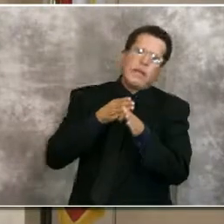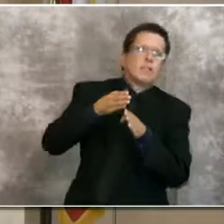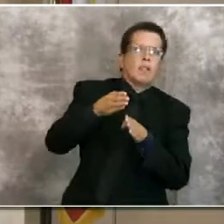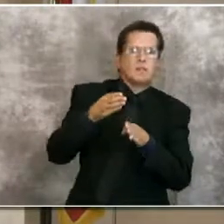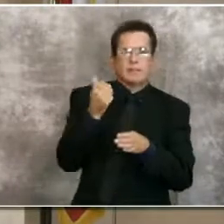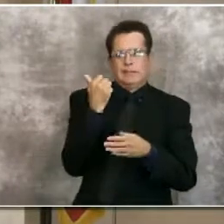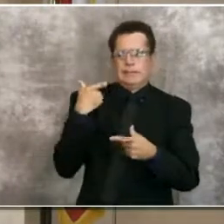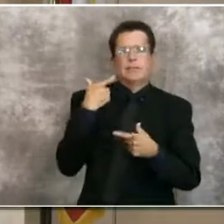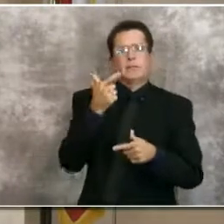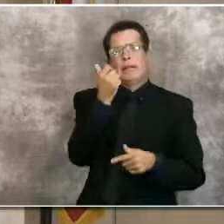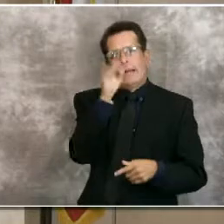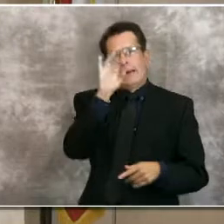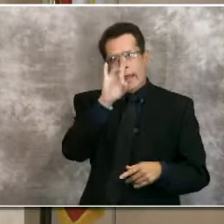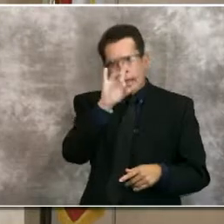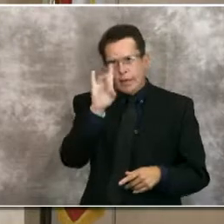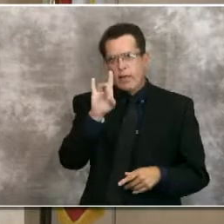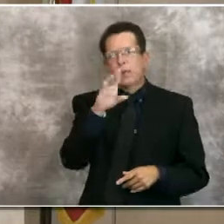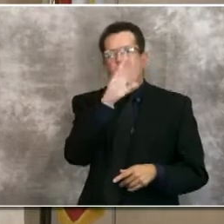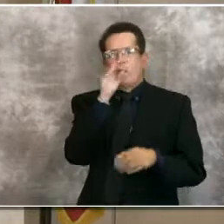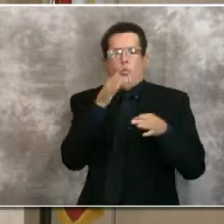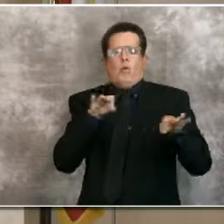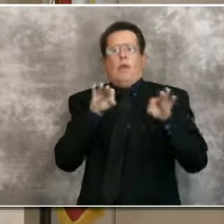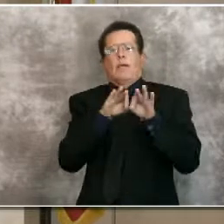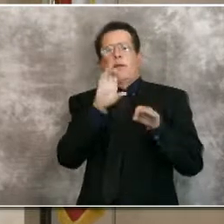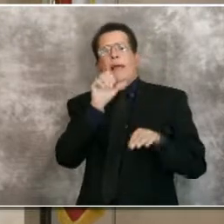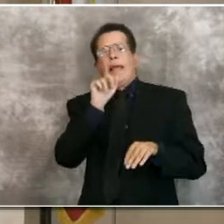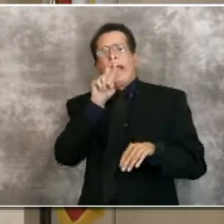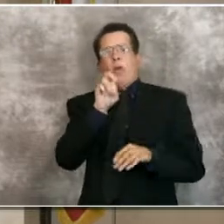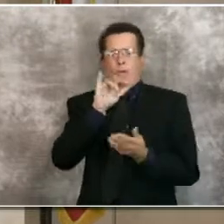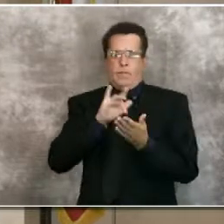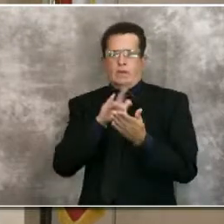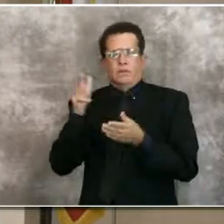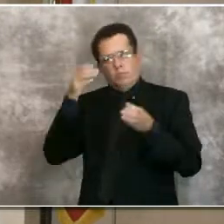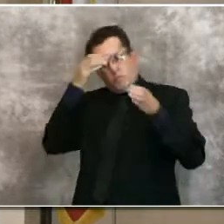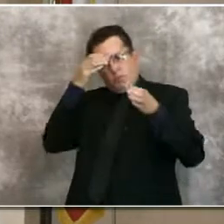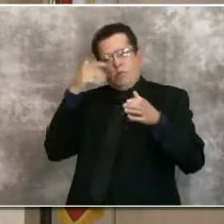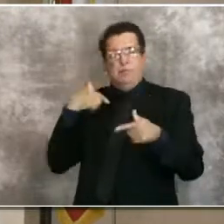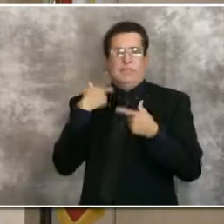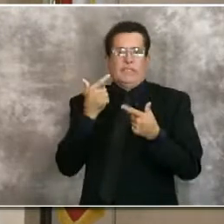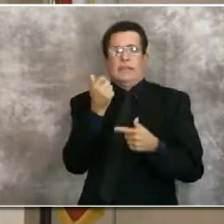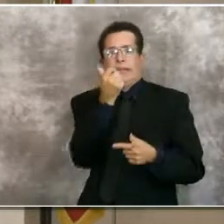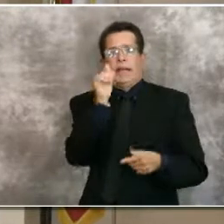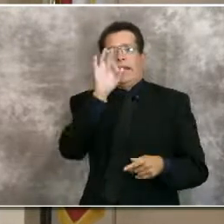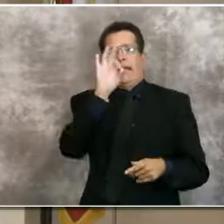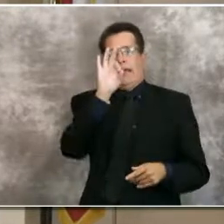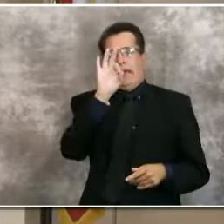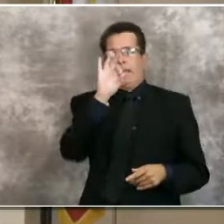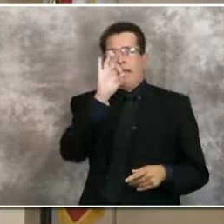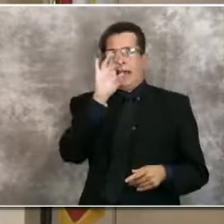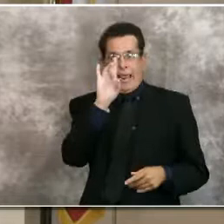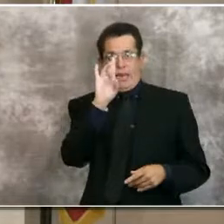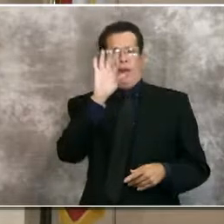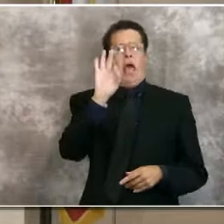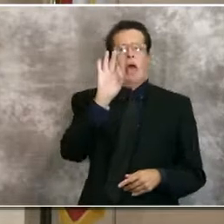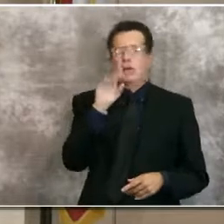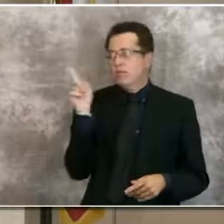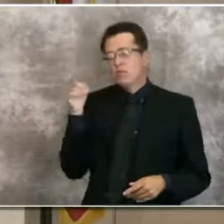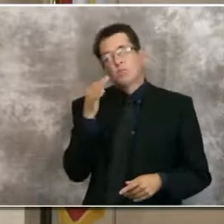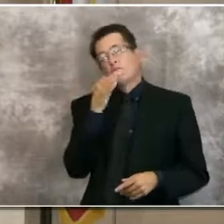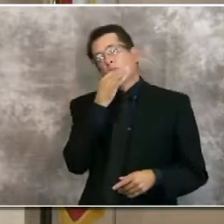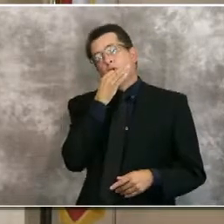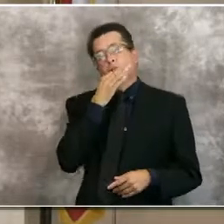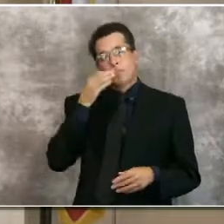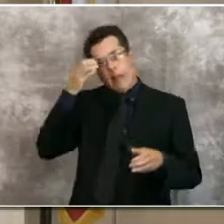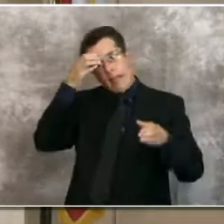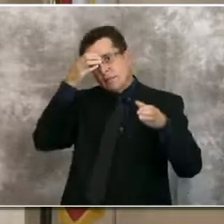1988, and board certified in critical care medicine in 1989. So he is a definite expert